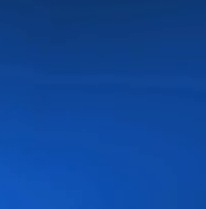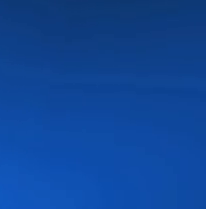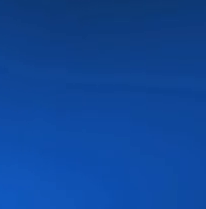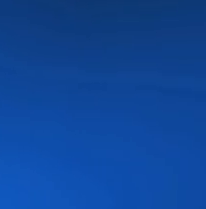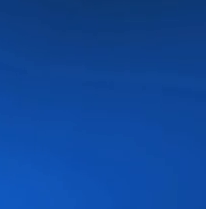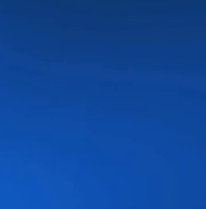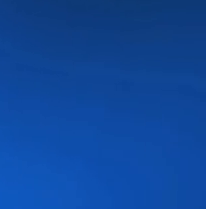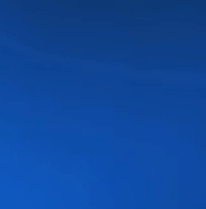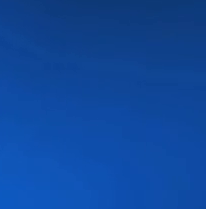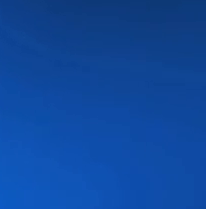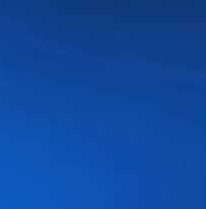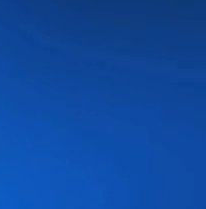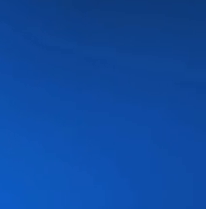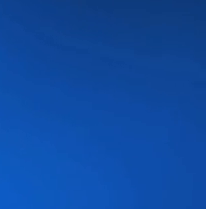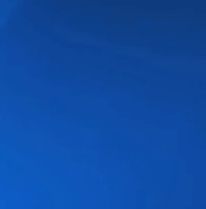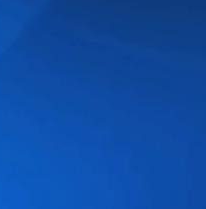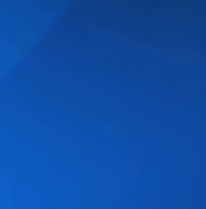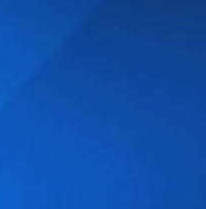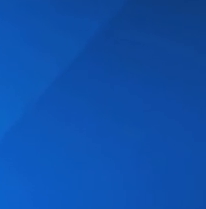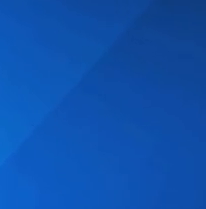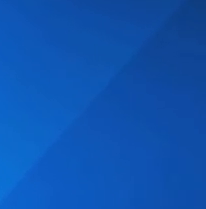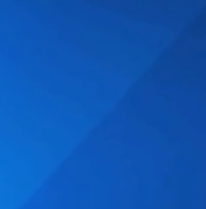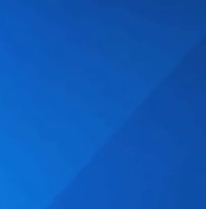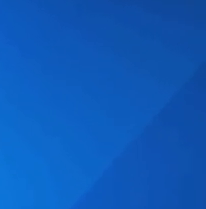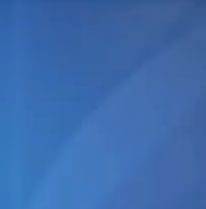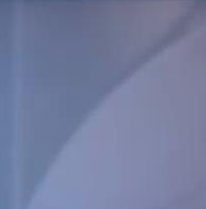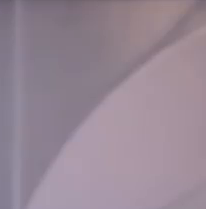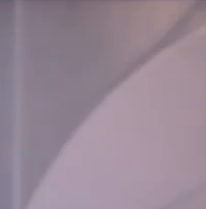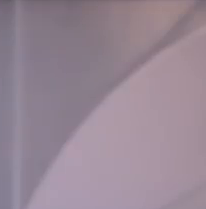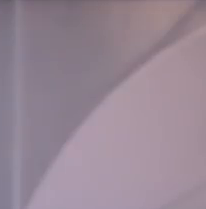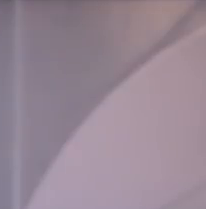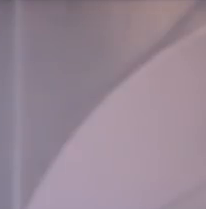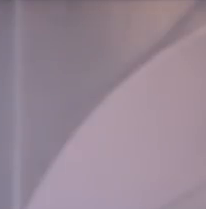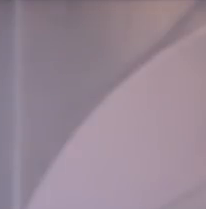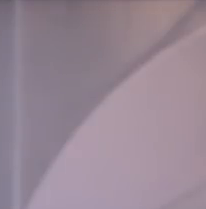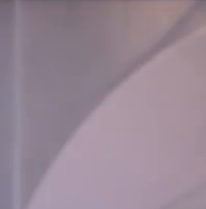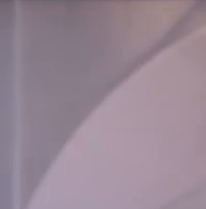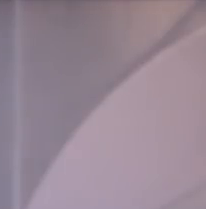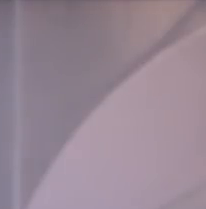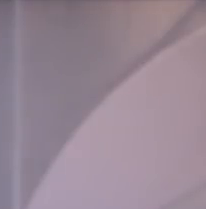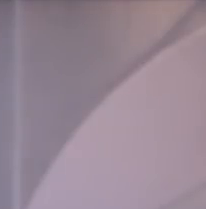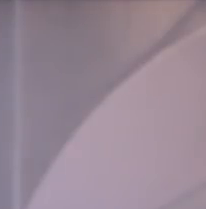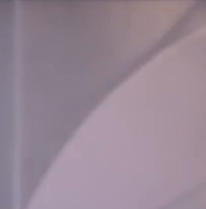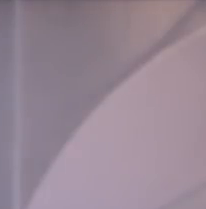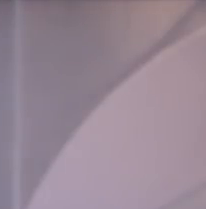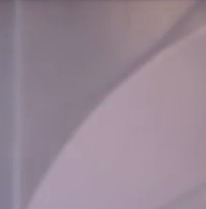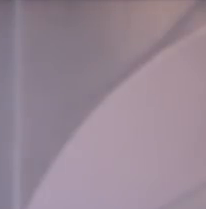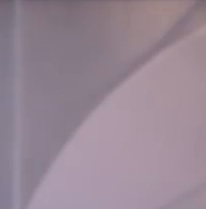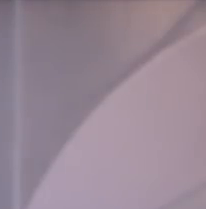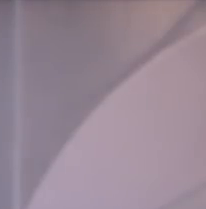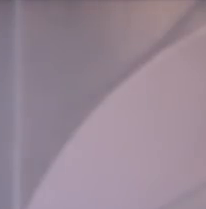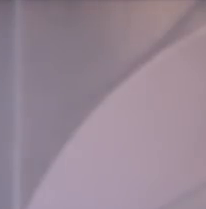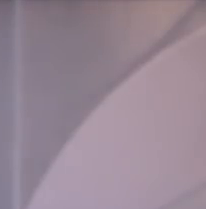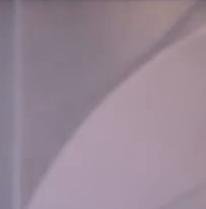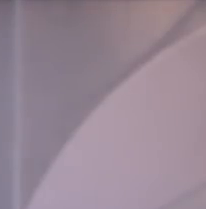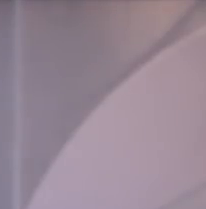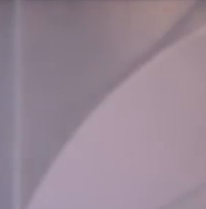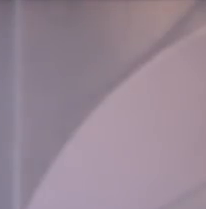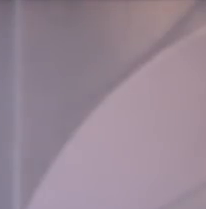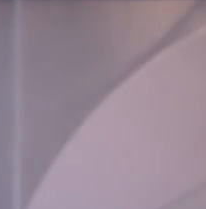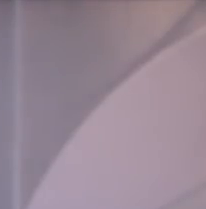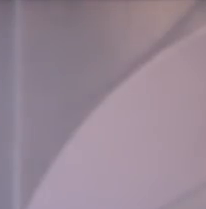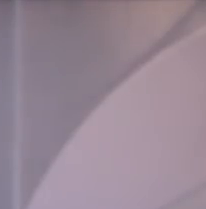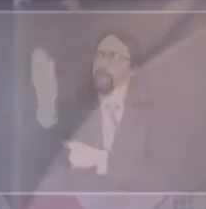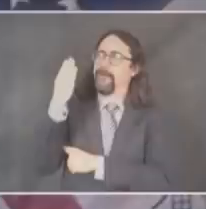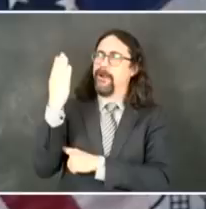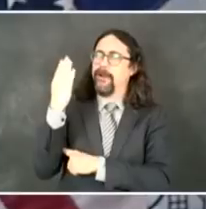Now from CBS 2 News, this is a special report. Mayor de Blasio is giving an update on the coronavirus pandemic in New York City.